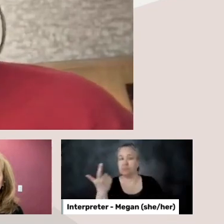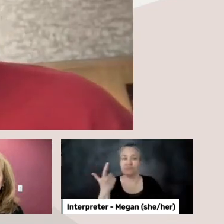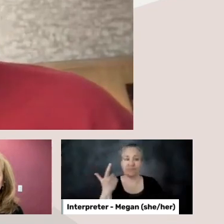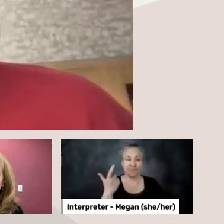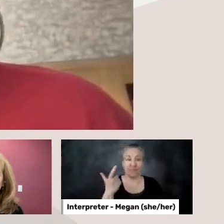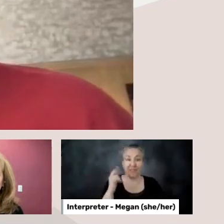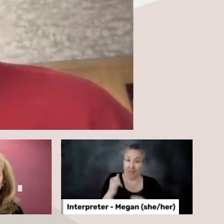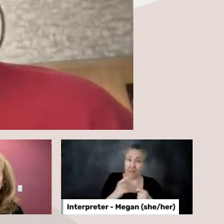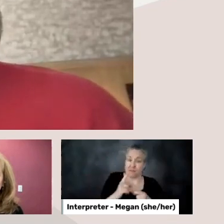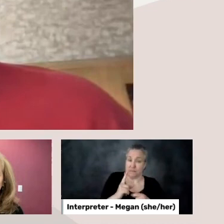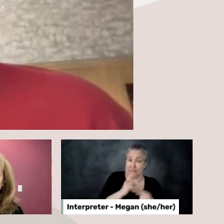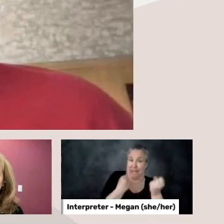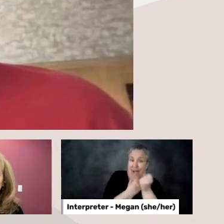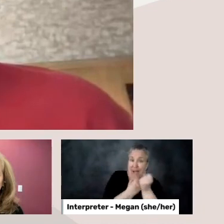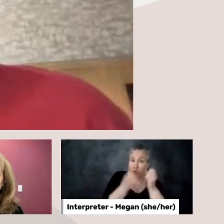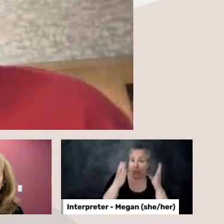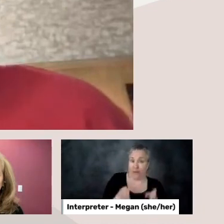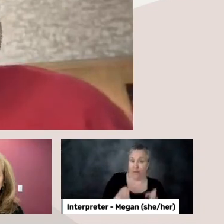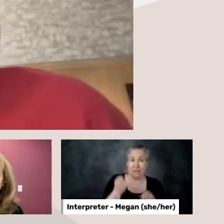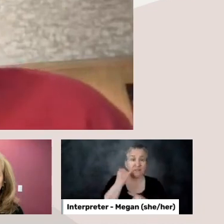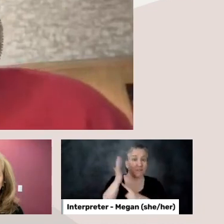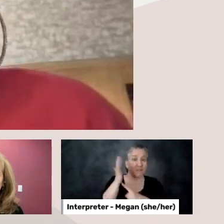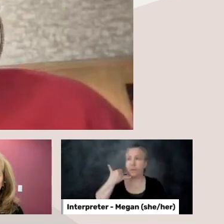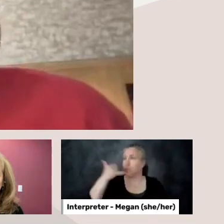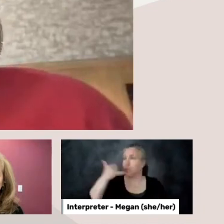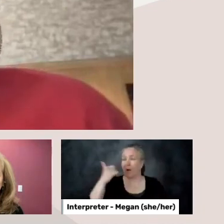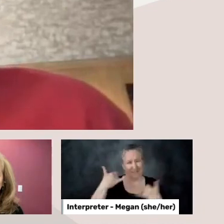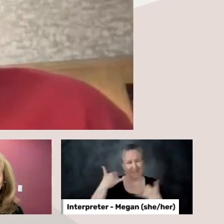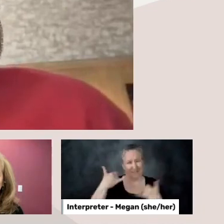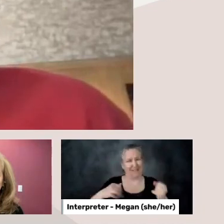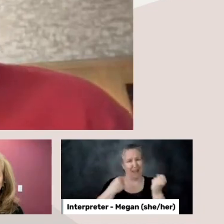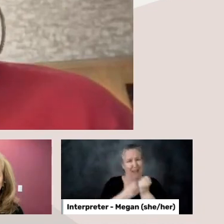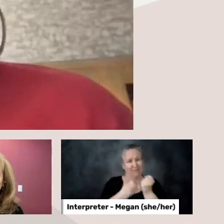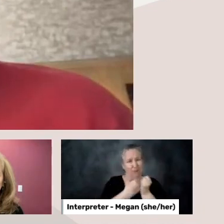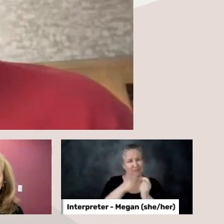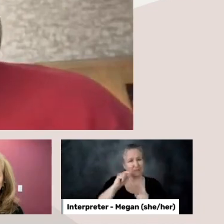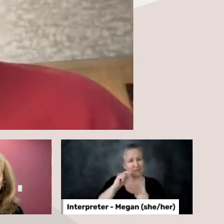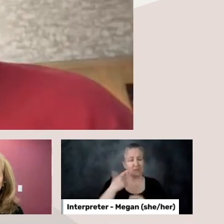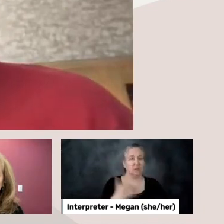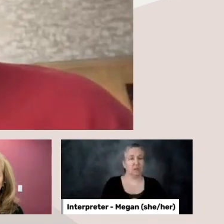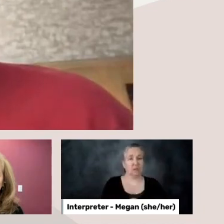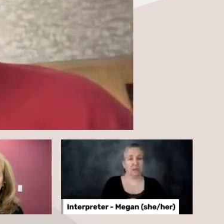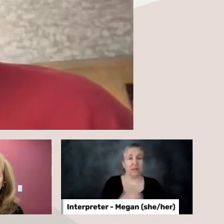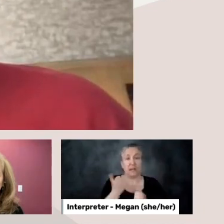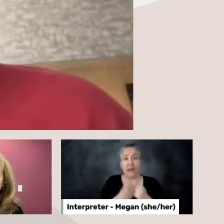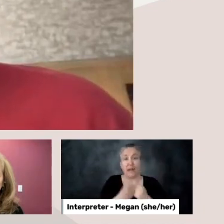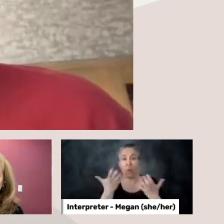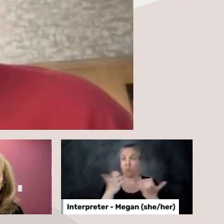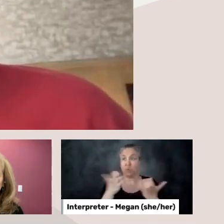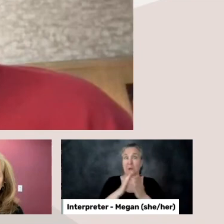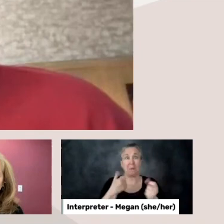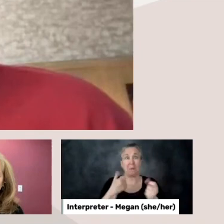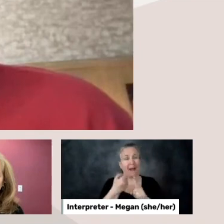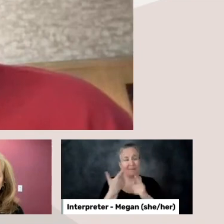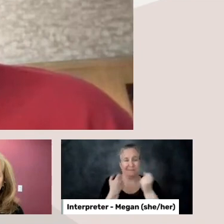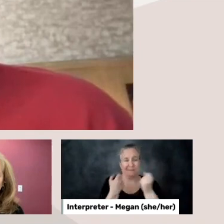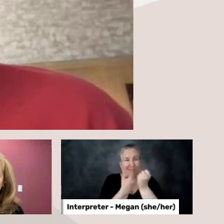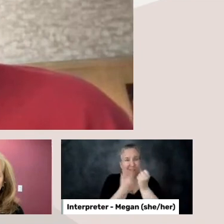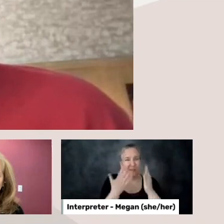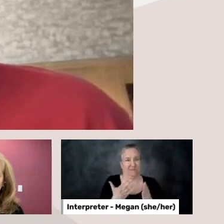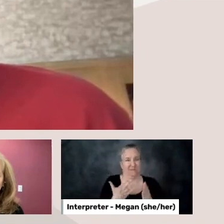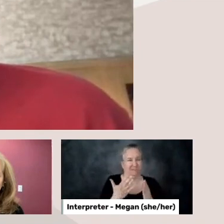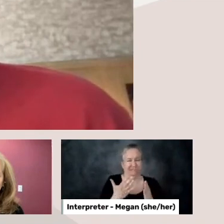an advocate, even if it's just a 5-minute call. So just find, and not everybody wants to be an advocate. And I understand that.